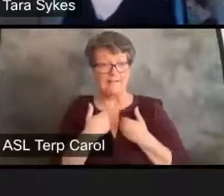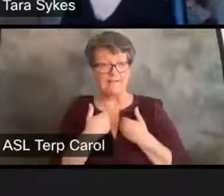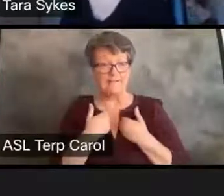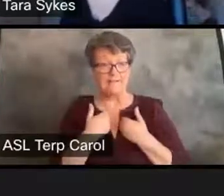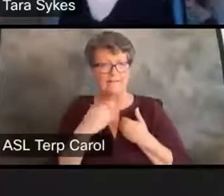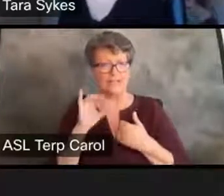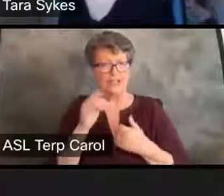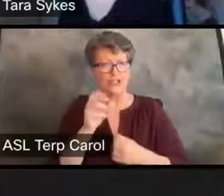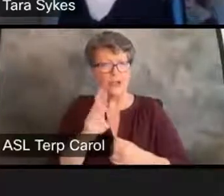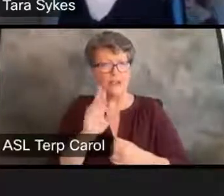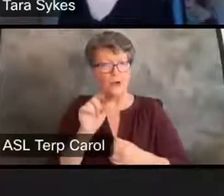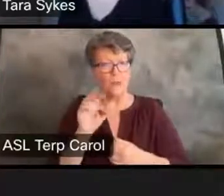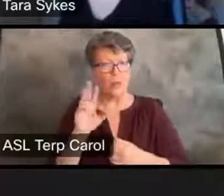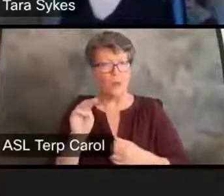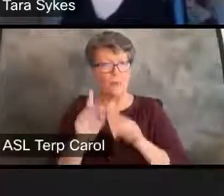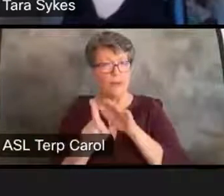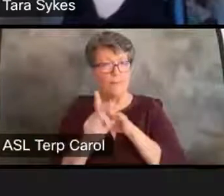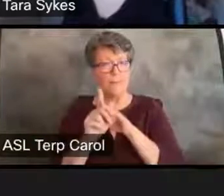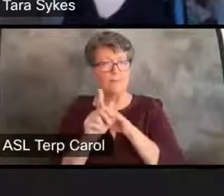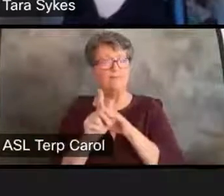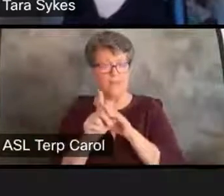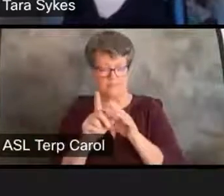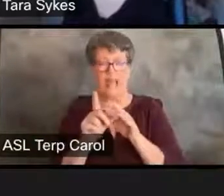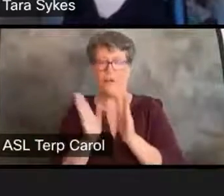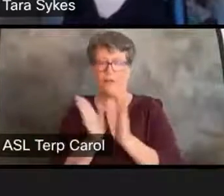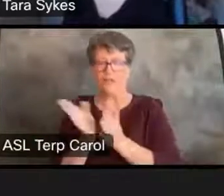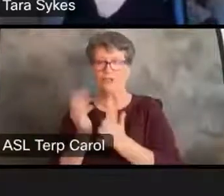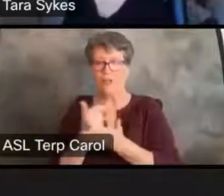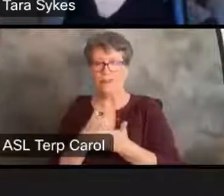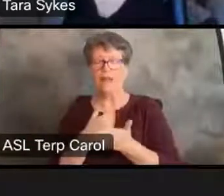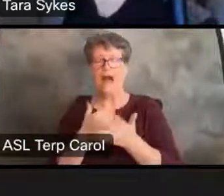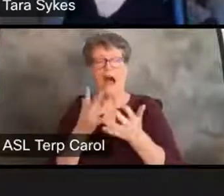are working on. If I have